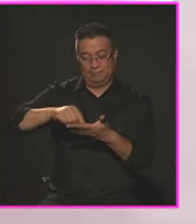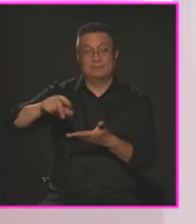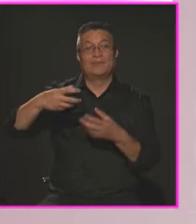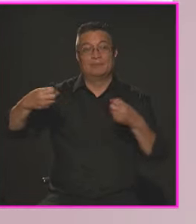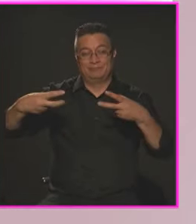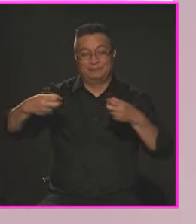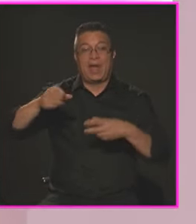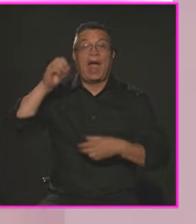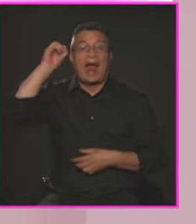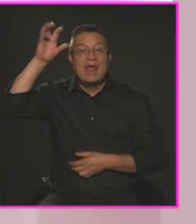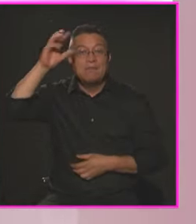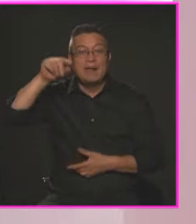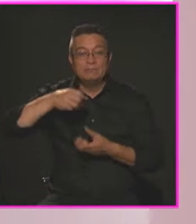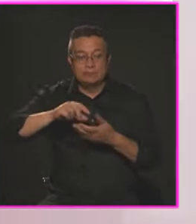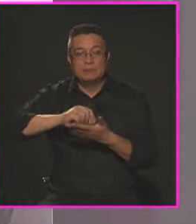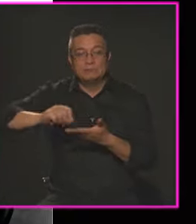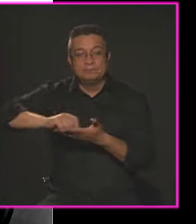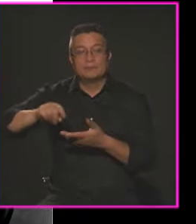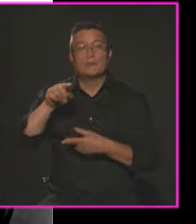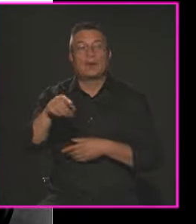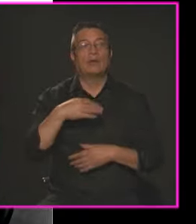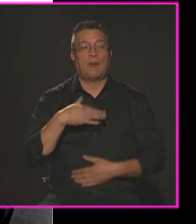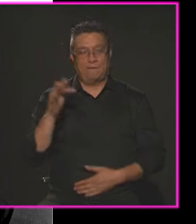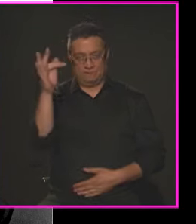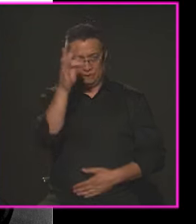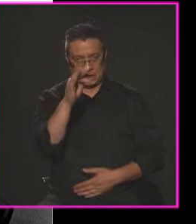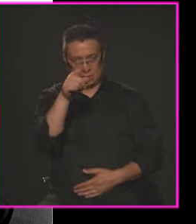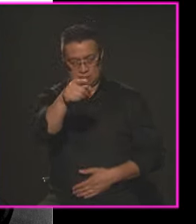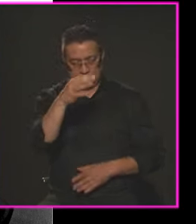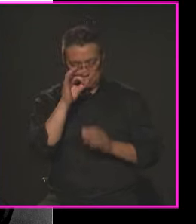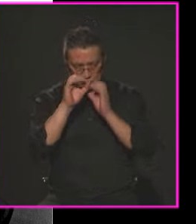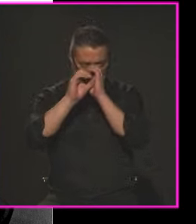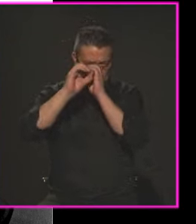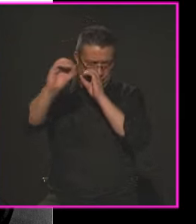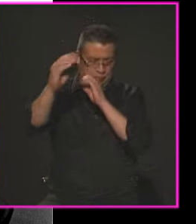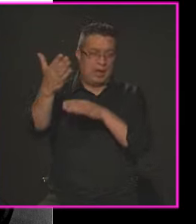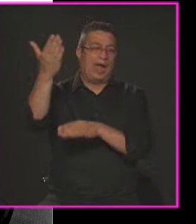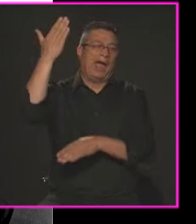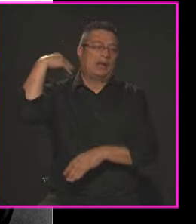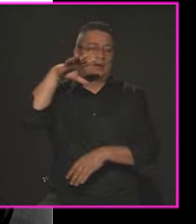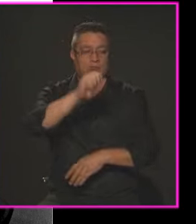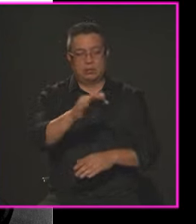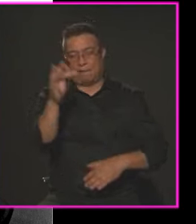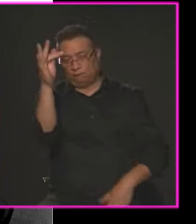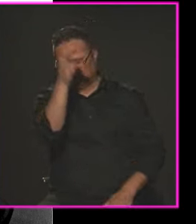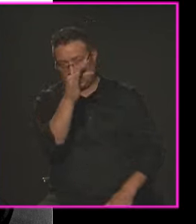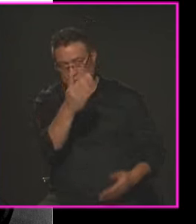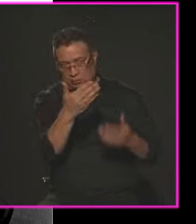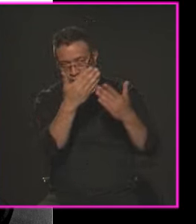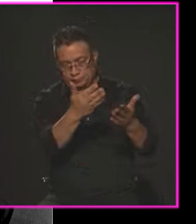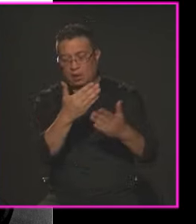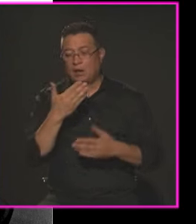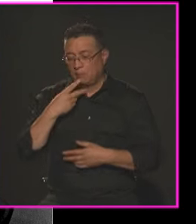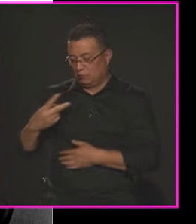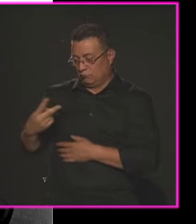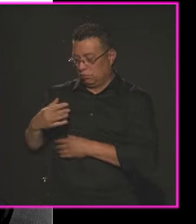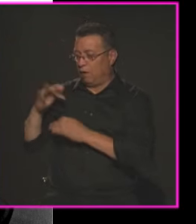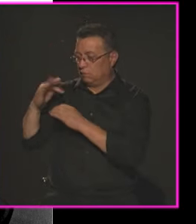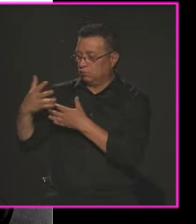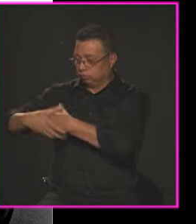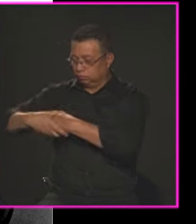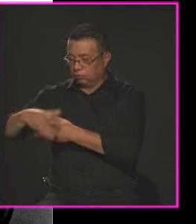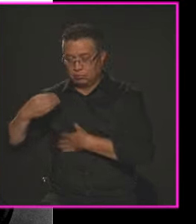for the prediction of your theory." In fact, they were also congratulating themselves for having discovered this. And what I